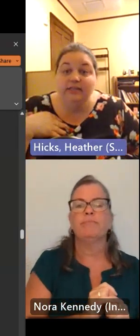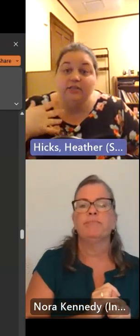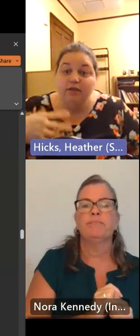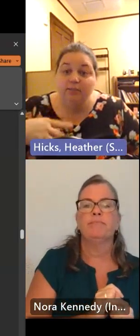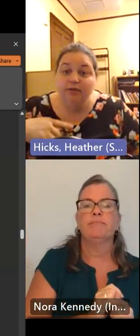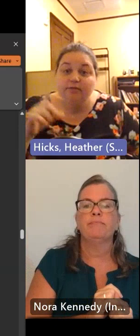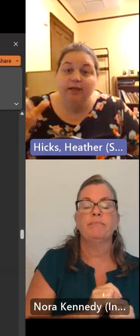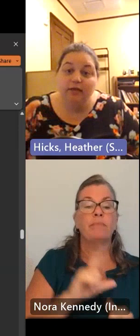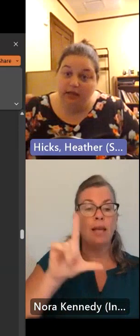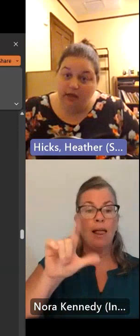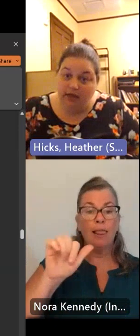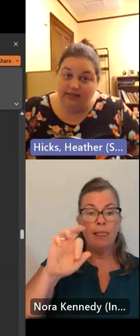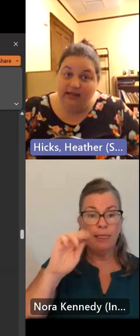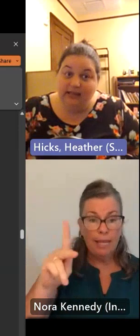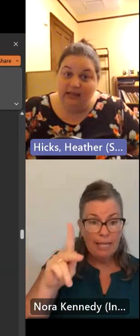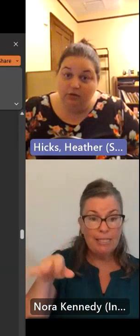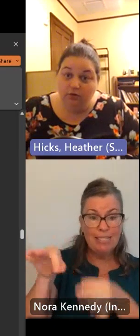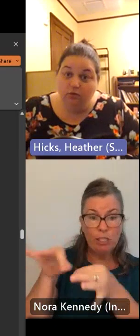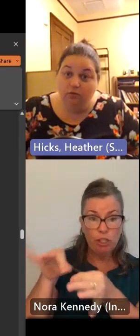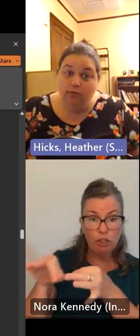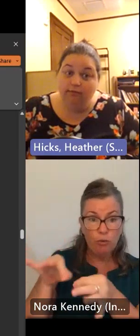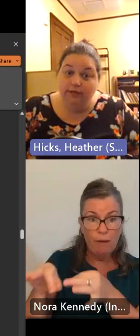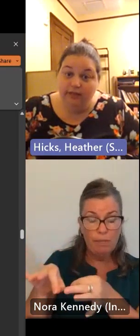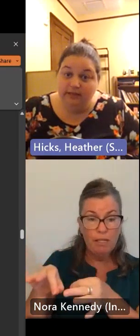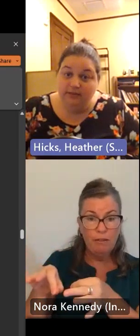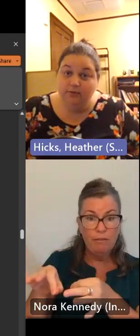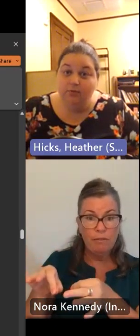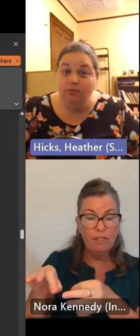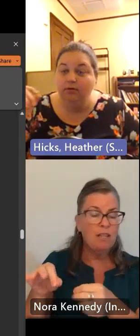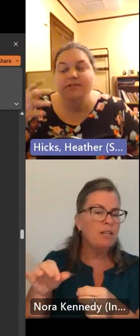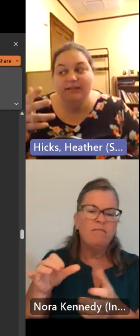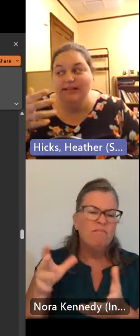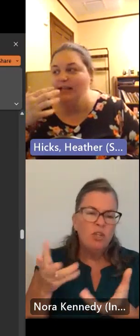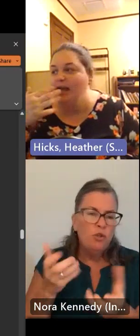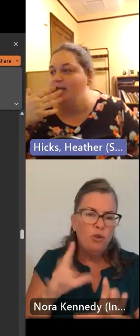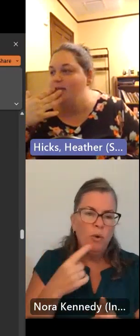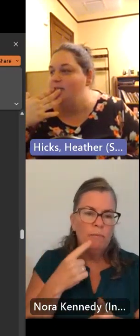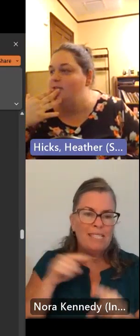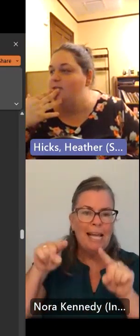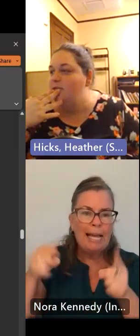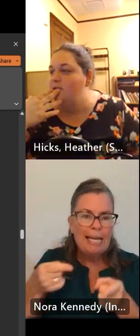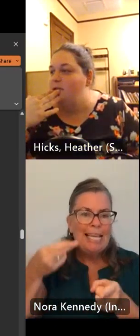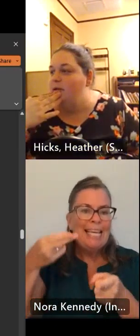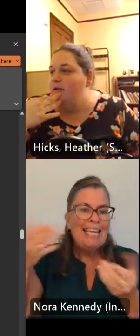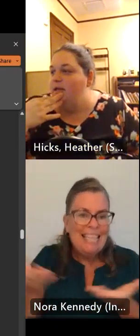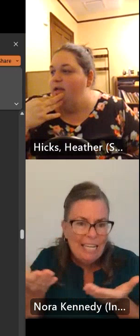Are links descriptive? Again, do they not say here or this or something like that?